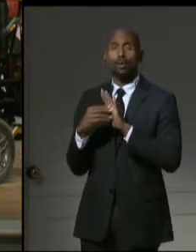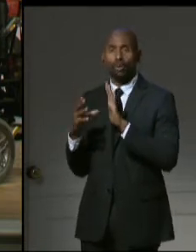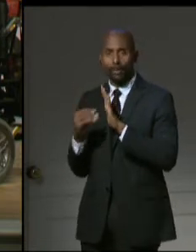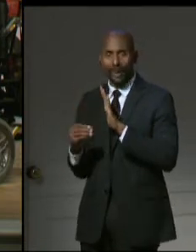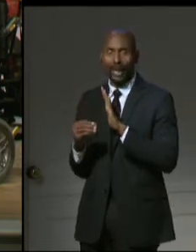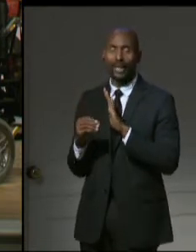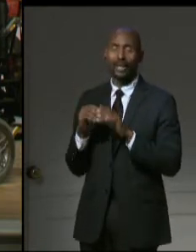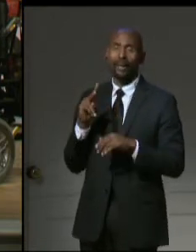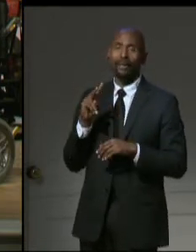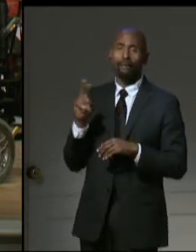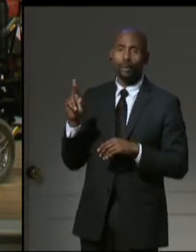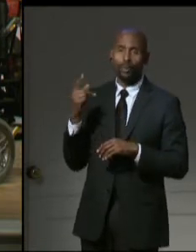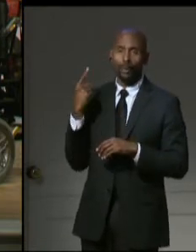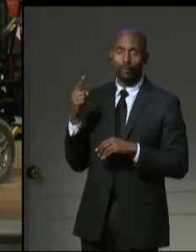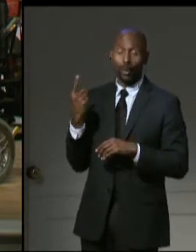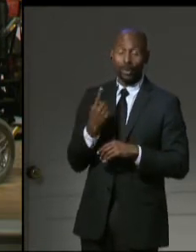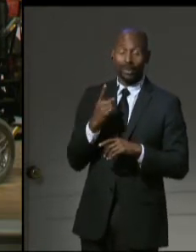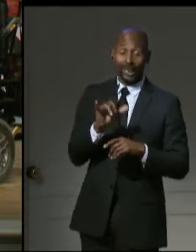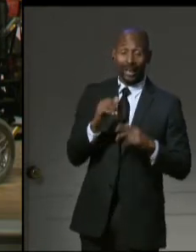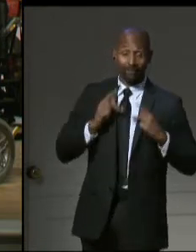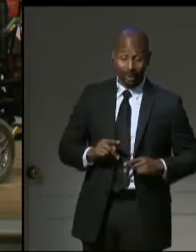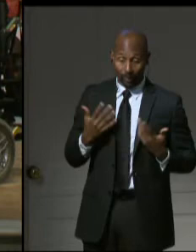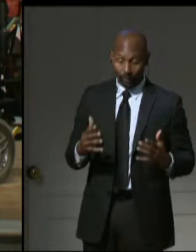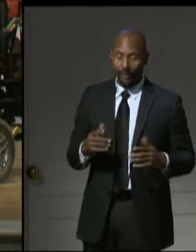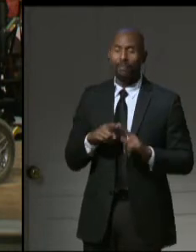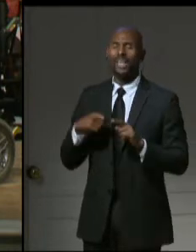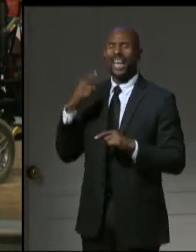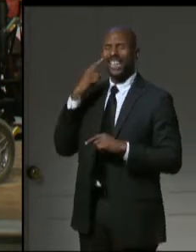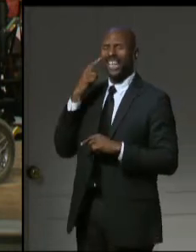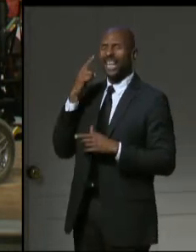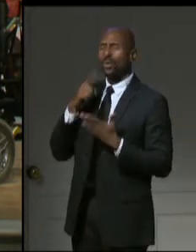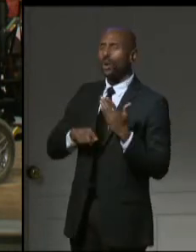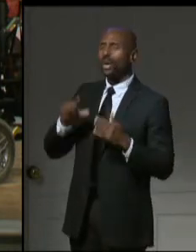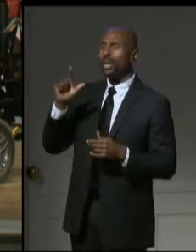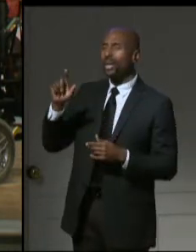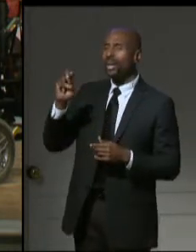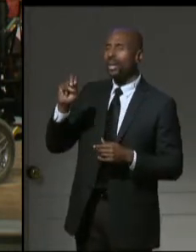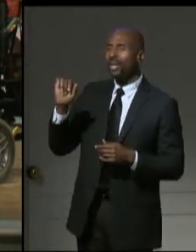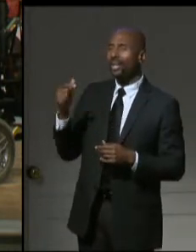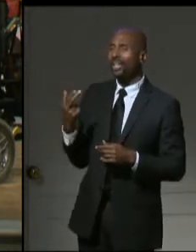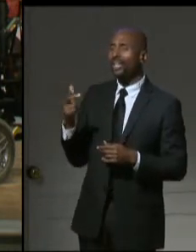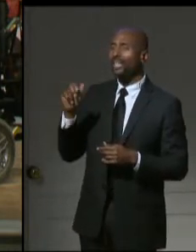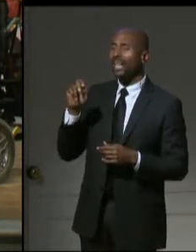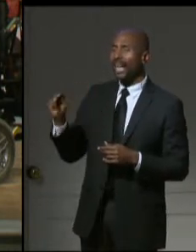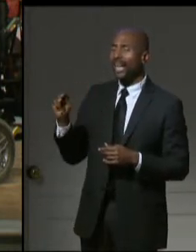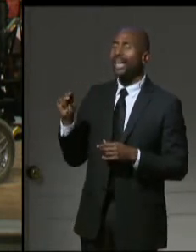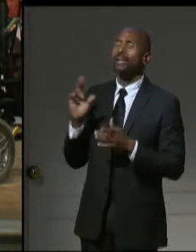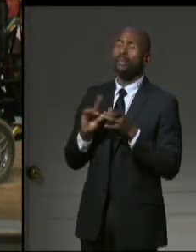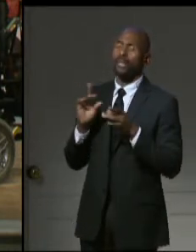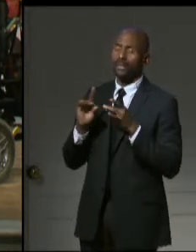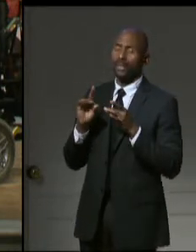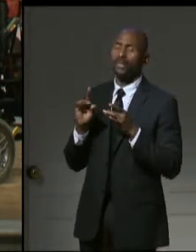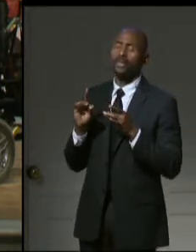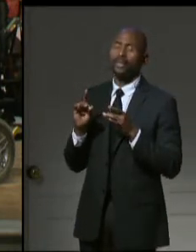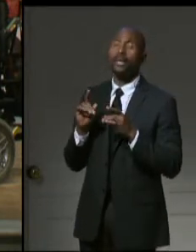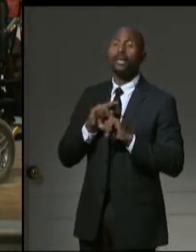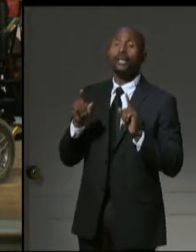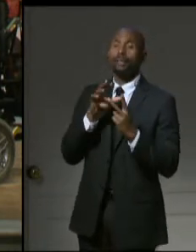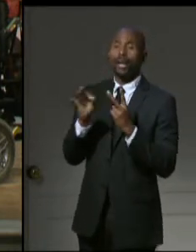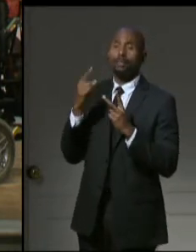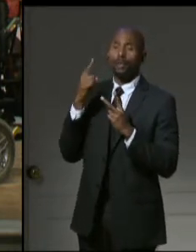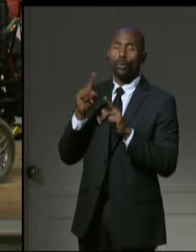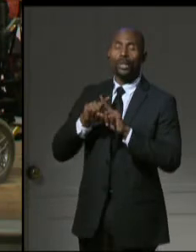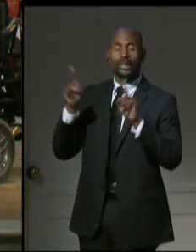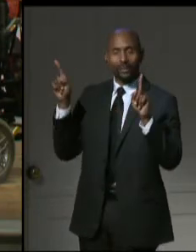was physical. But I think what Leon mentioned were kind of a different options, right, for different people.